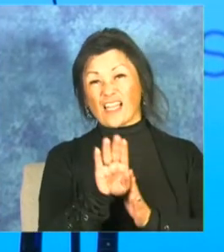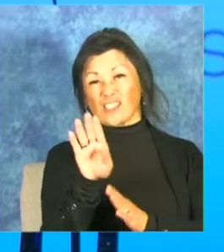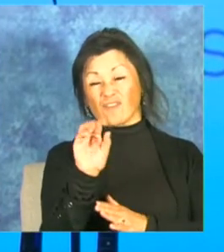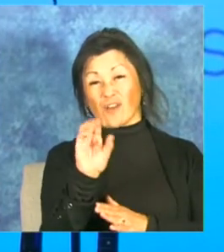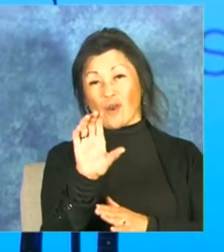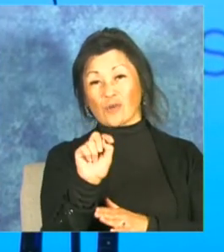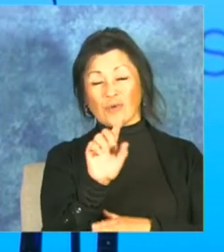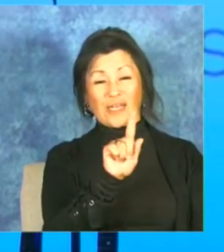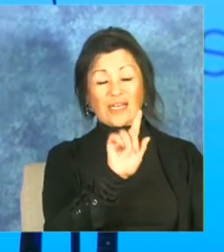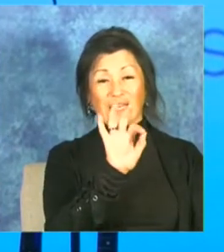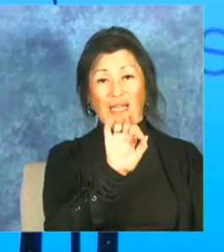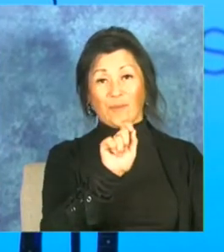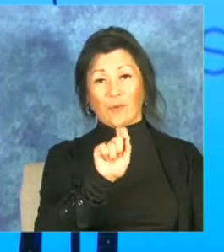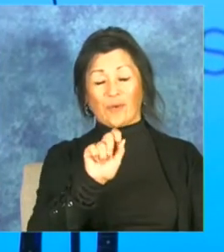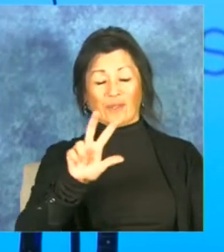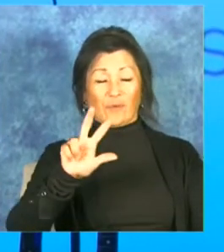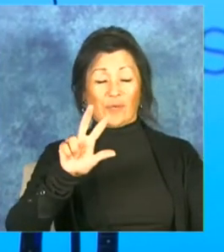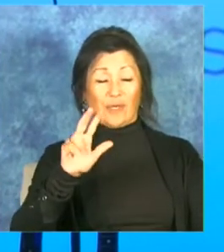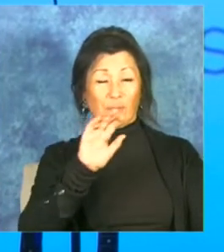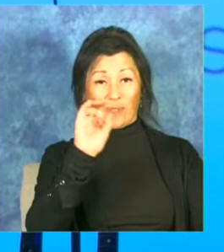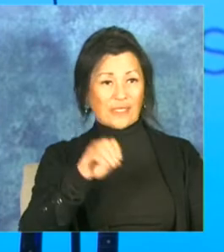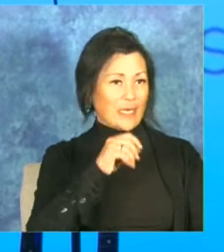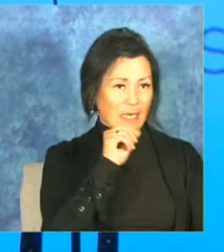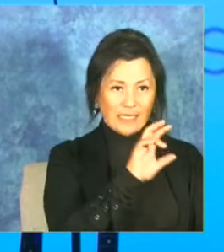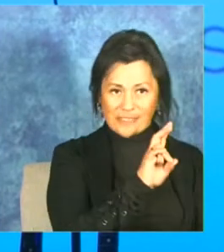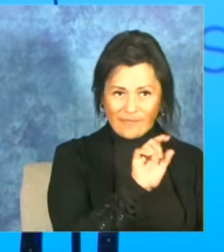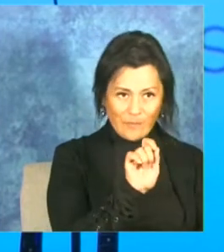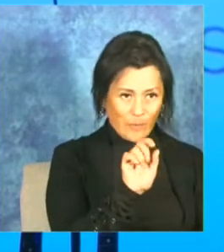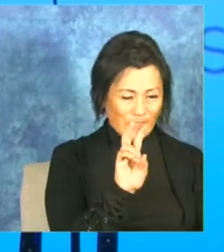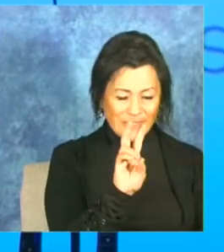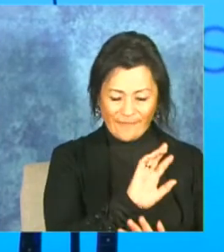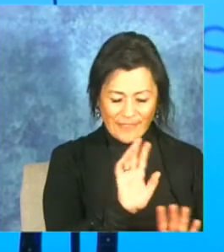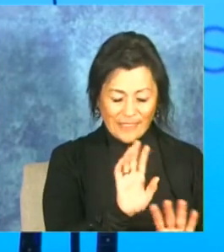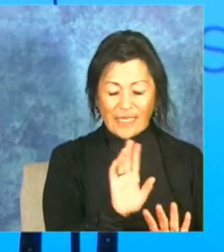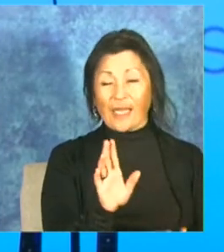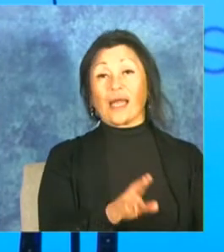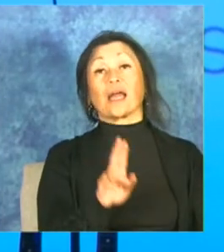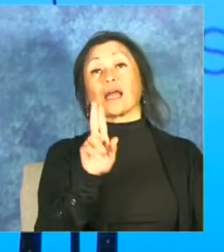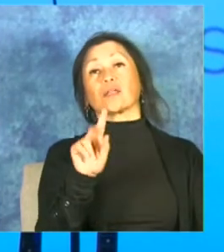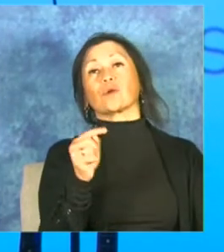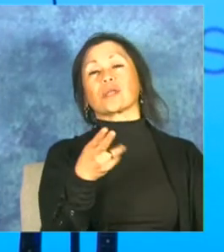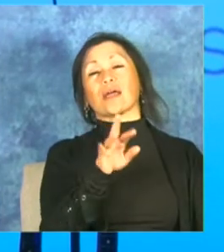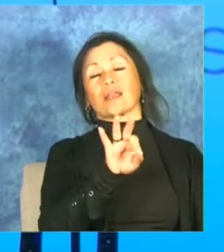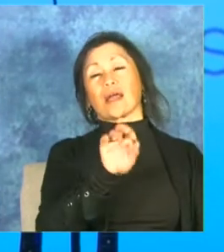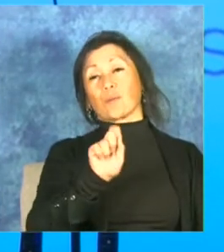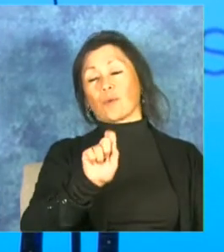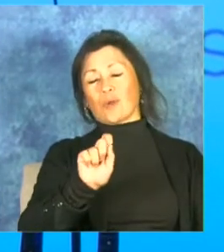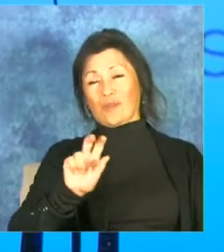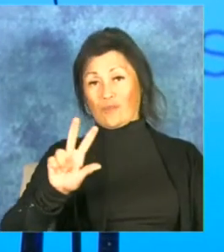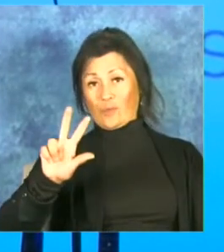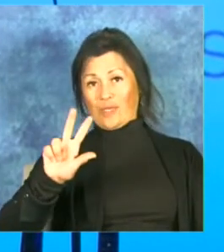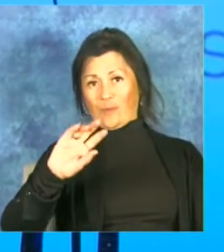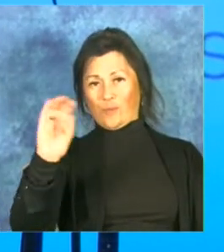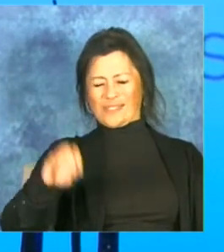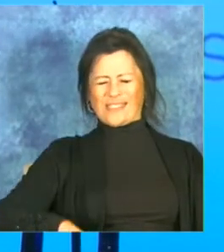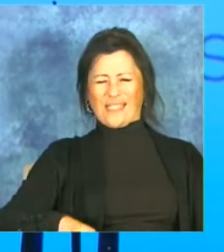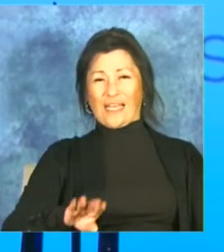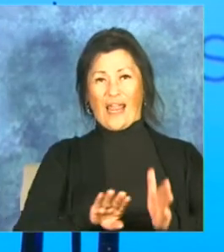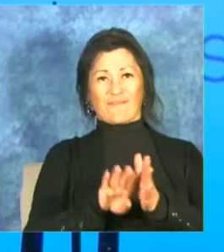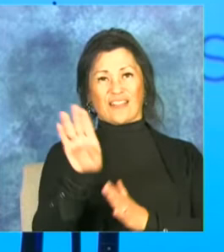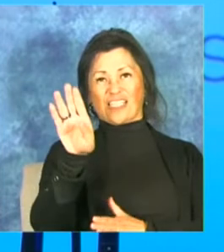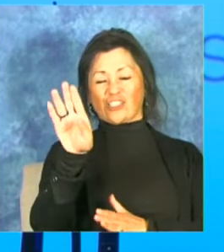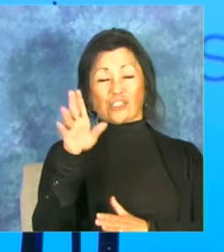October was 9.3%. Not 7.7 across the nation. In Utah, 9.3%. That's